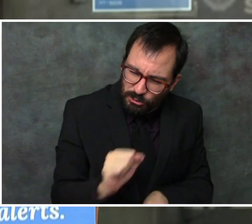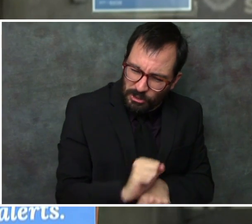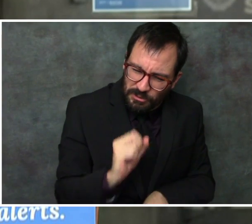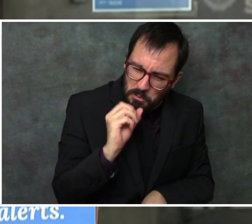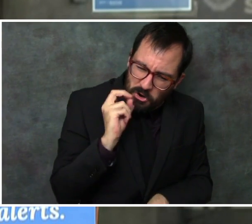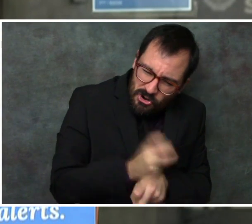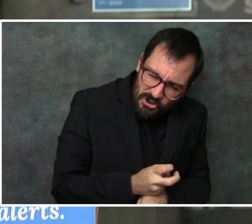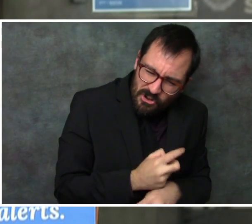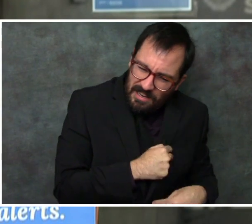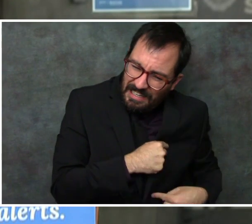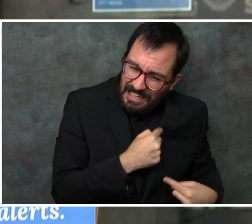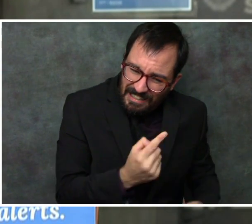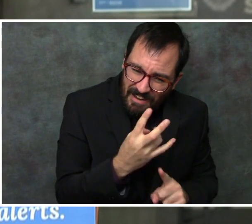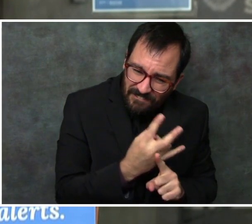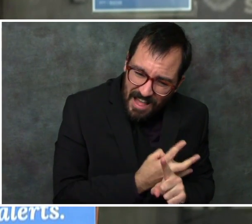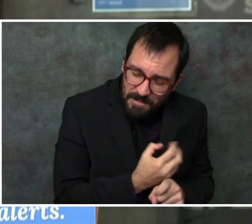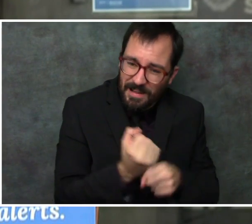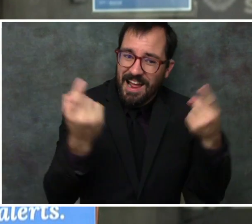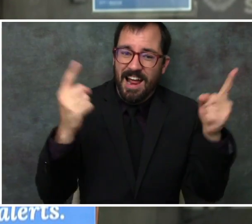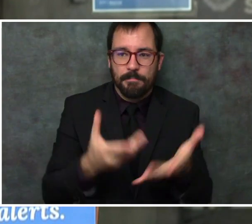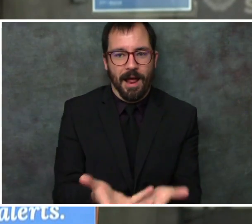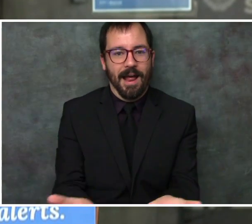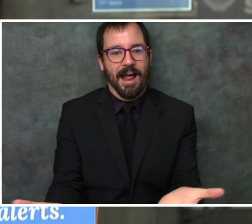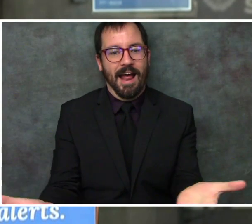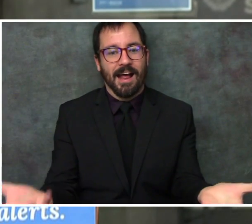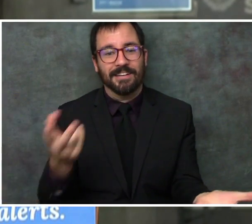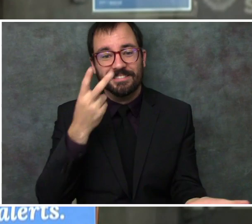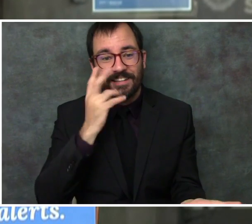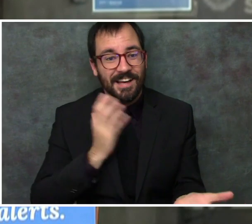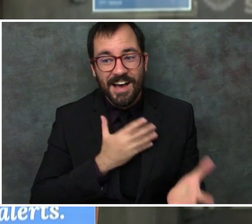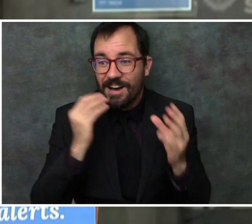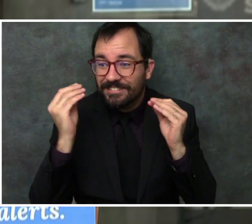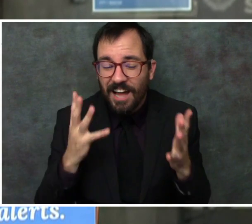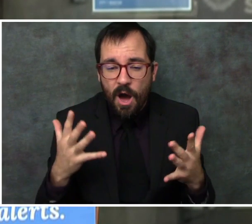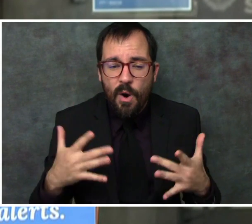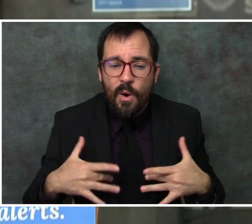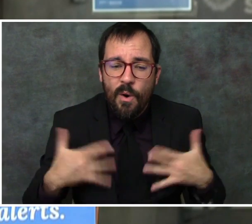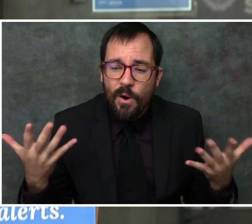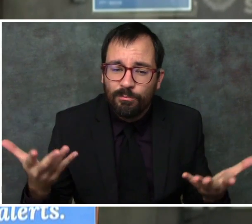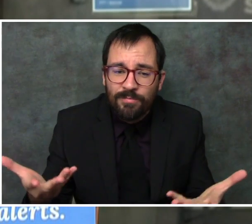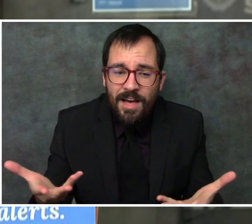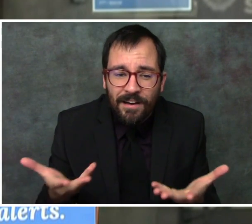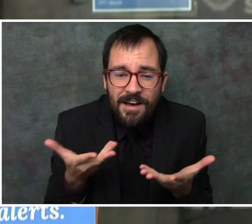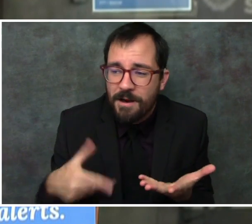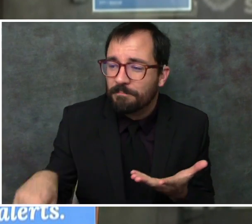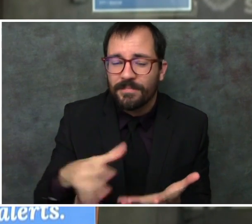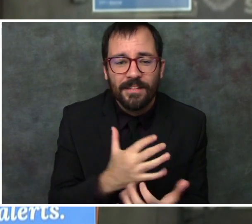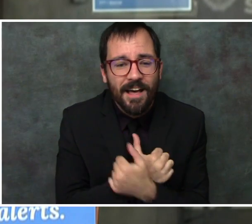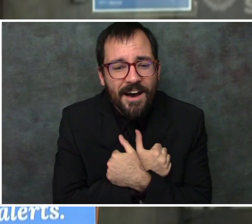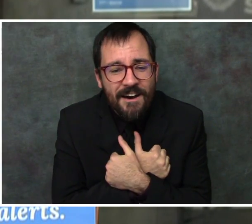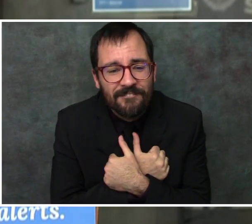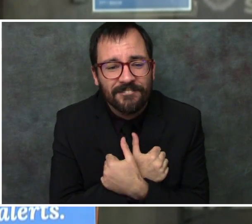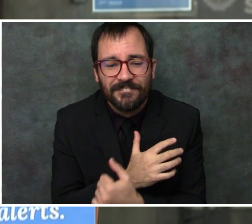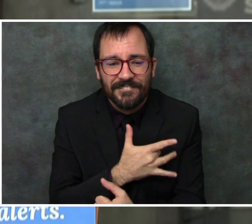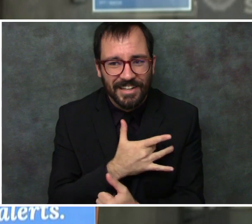past several months, and to see all of our teachers welcoming them with all of their